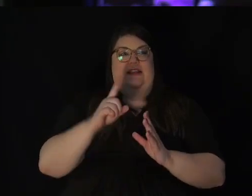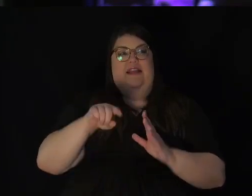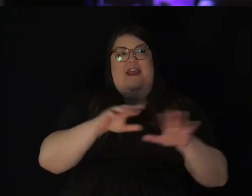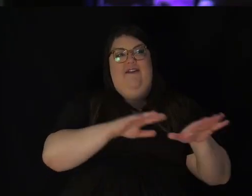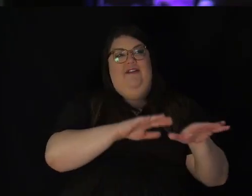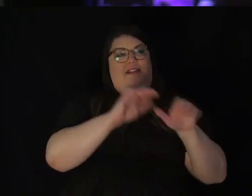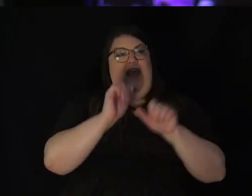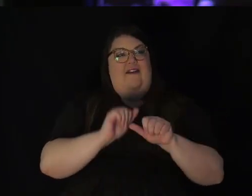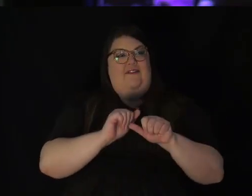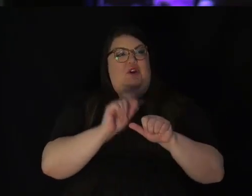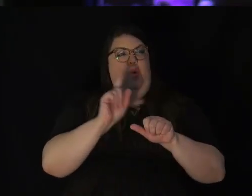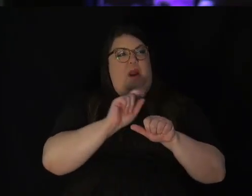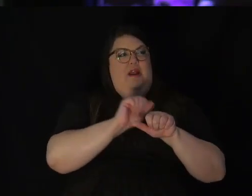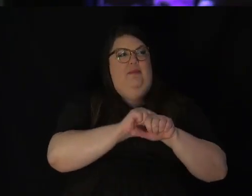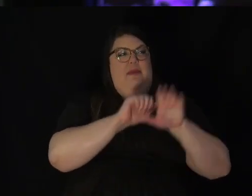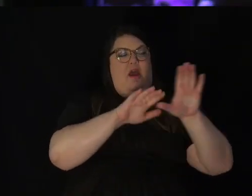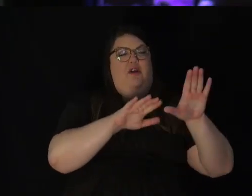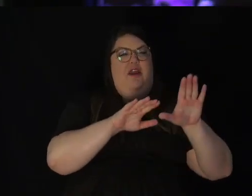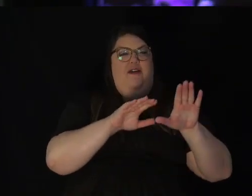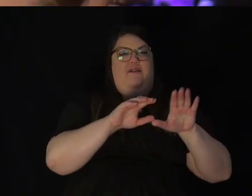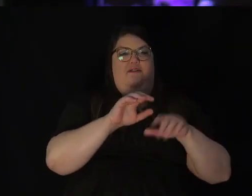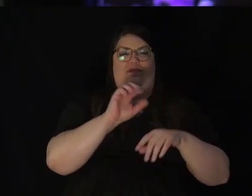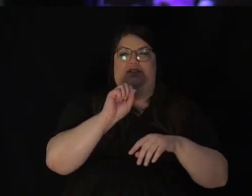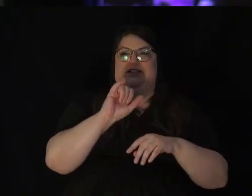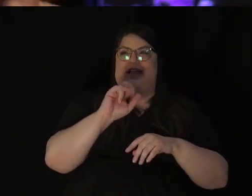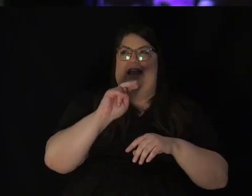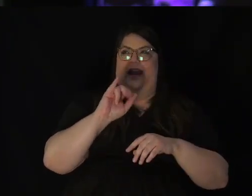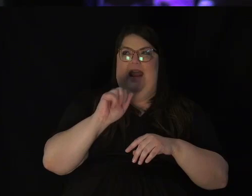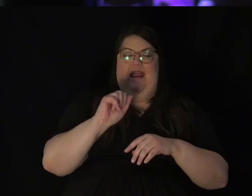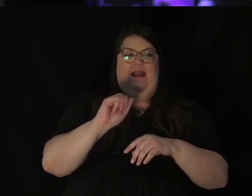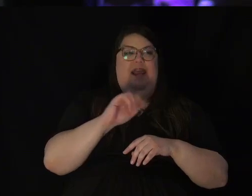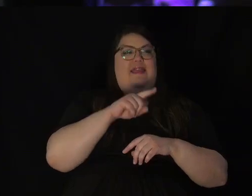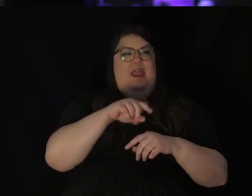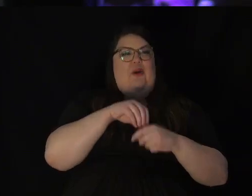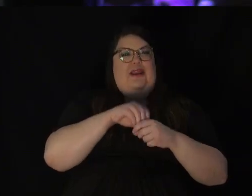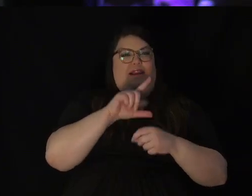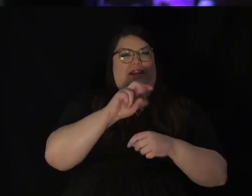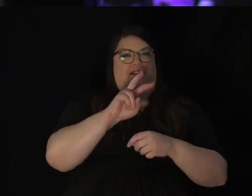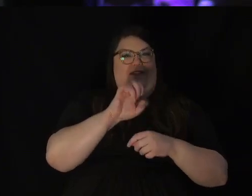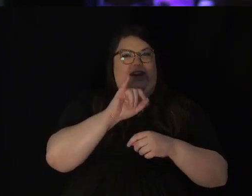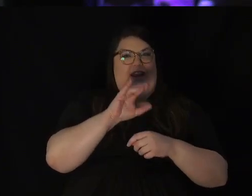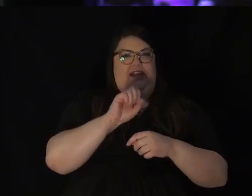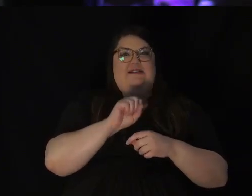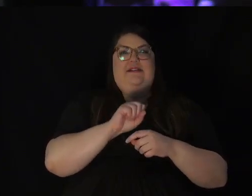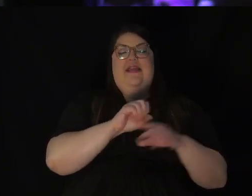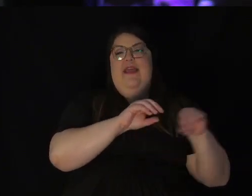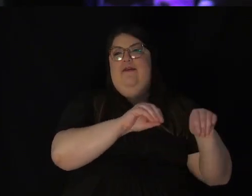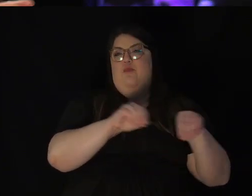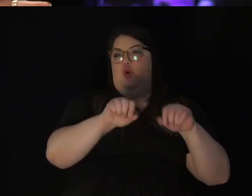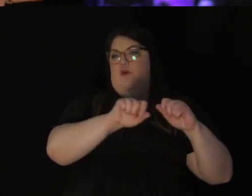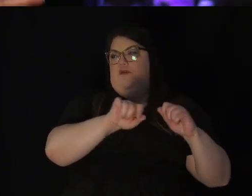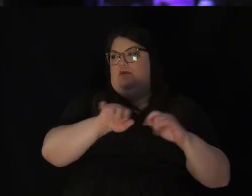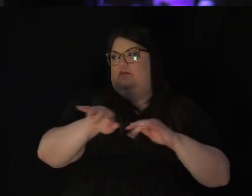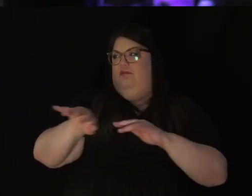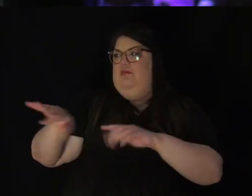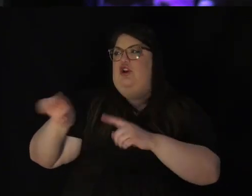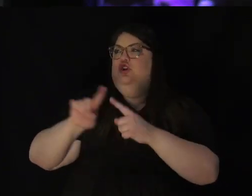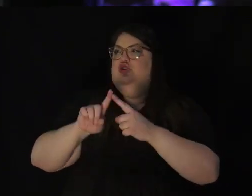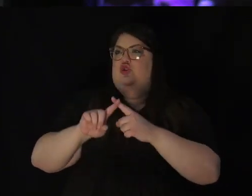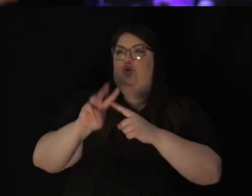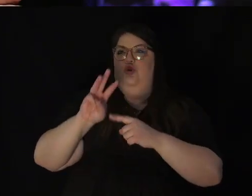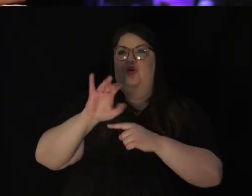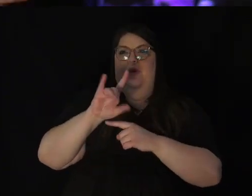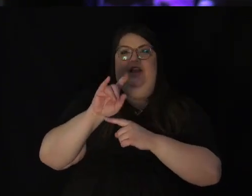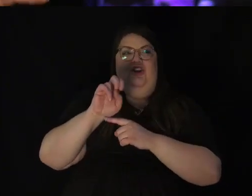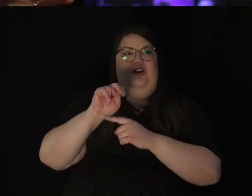That's where they were in the book of Leviticus. And they've now moved into the wilderness, and they've set up their camps